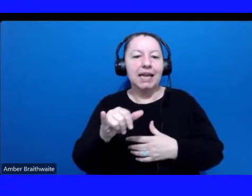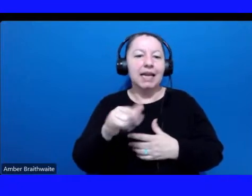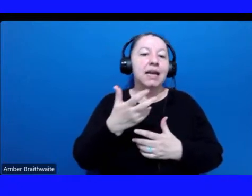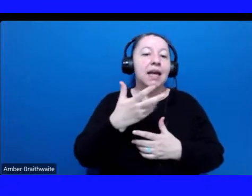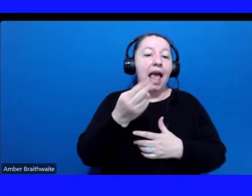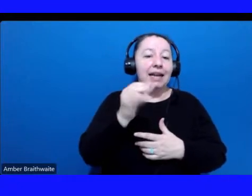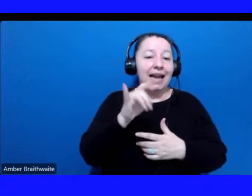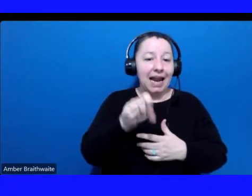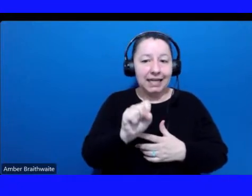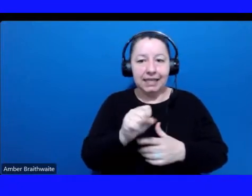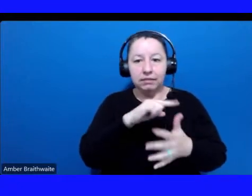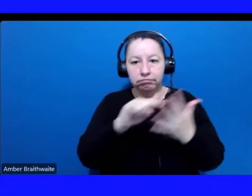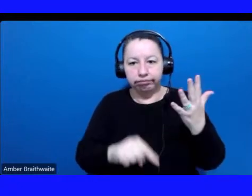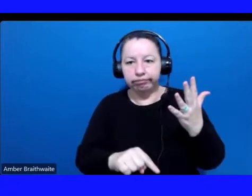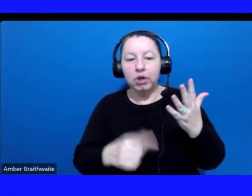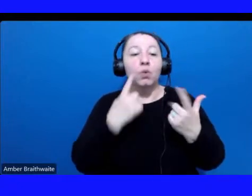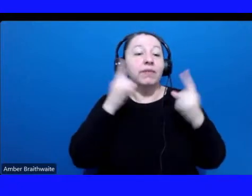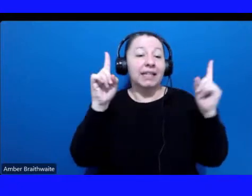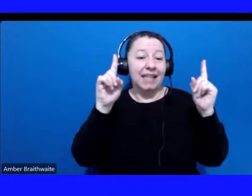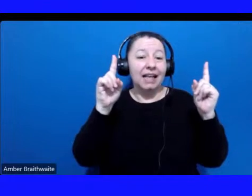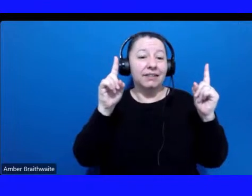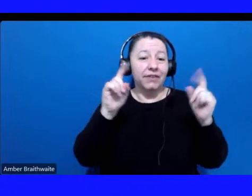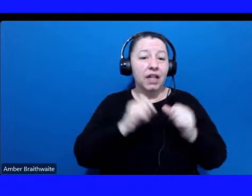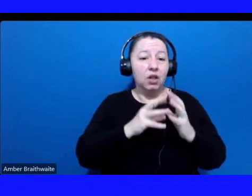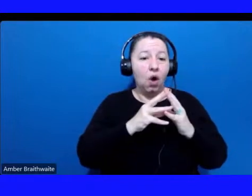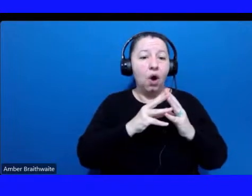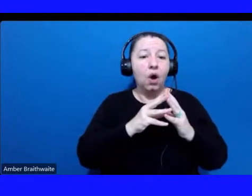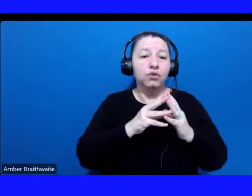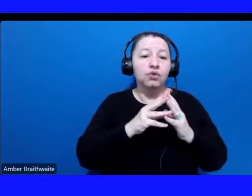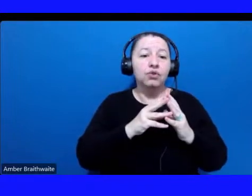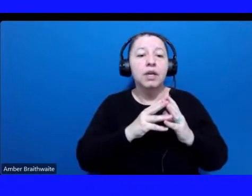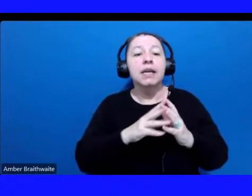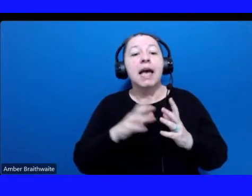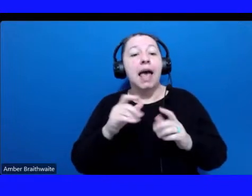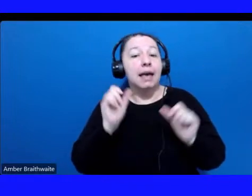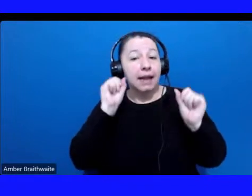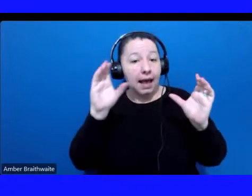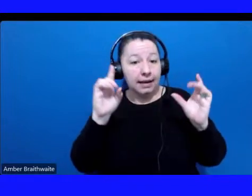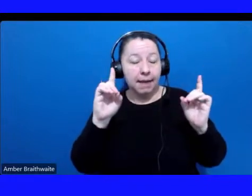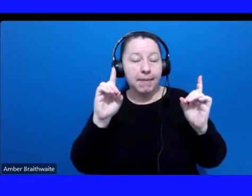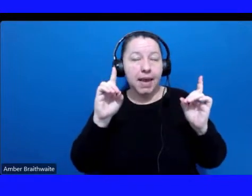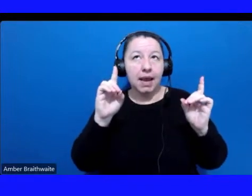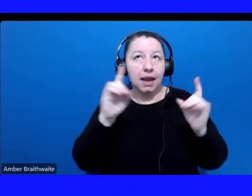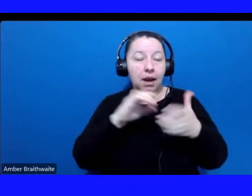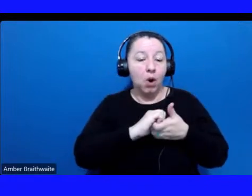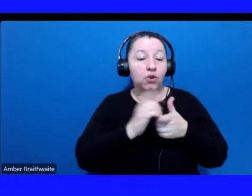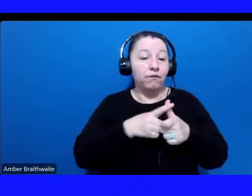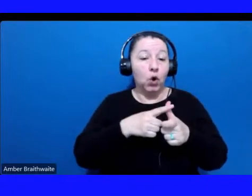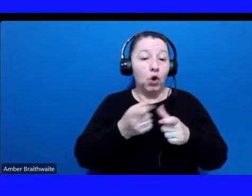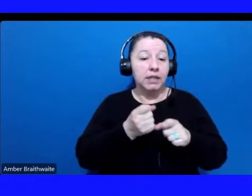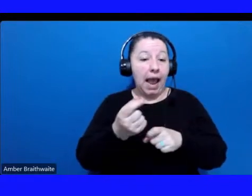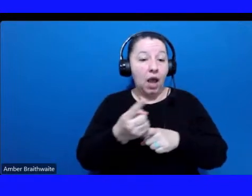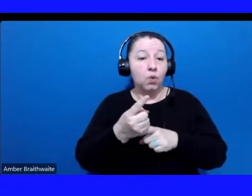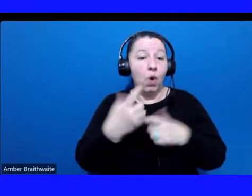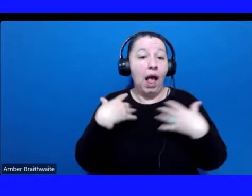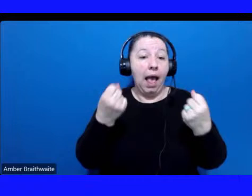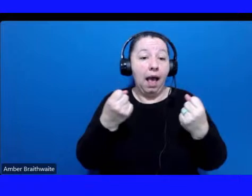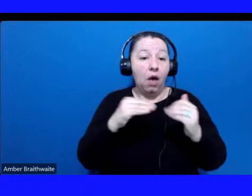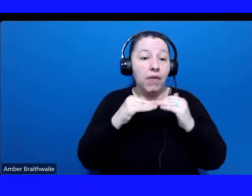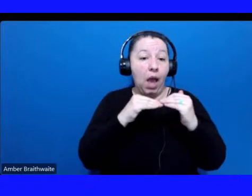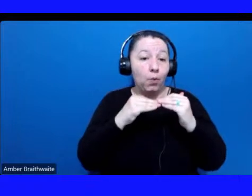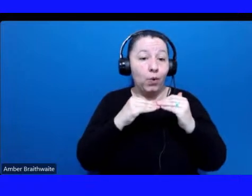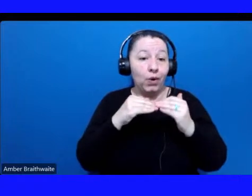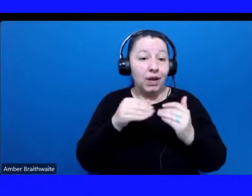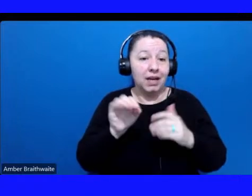12 different work groups, and nurse leaders will really revamp our orientation, create a nurse leader academy, take a look at